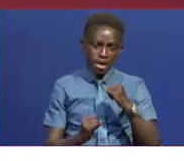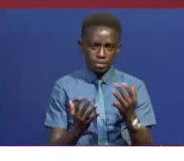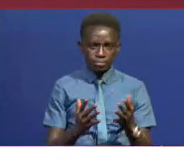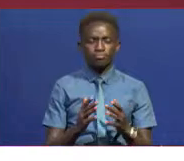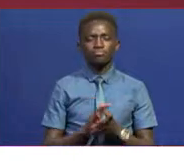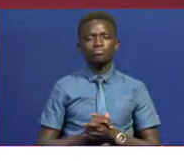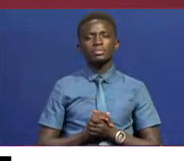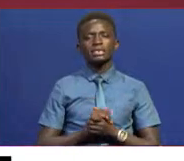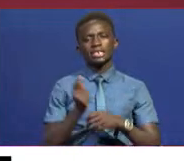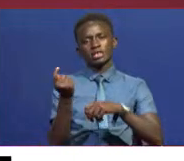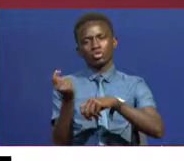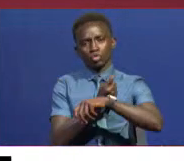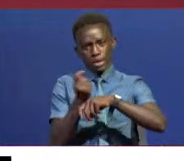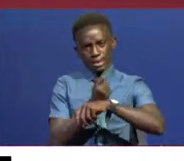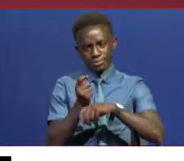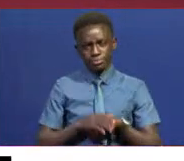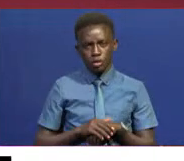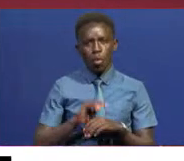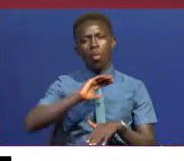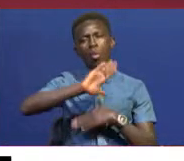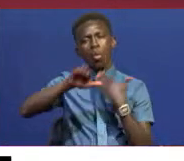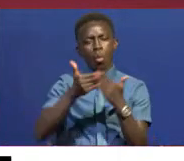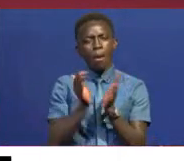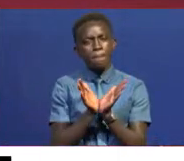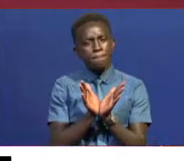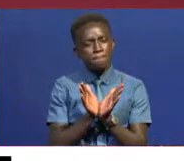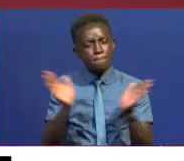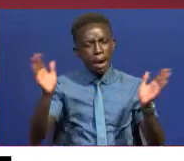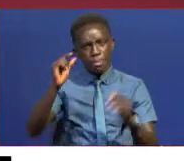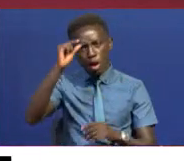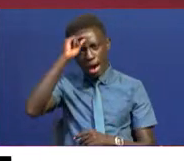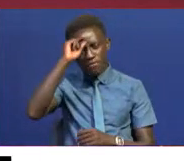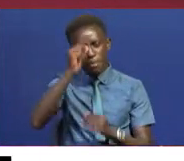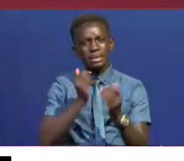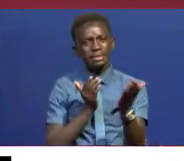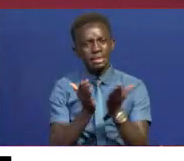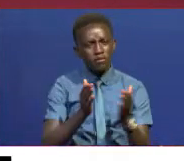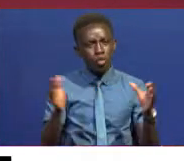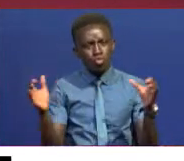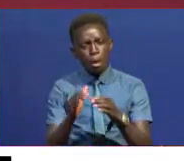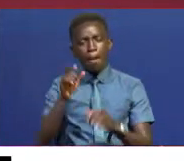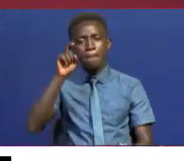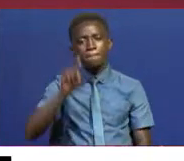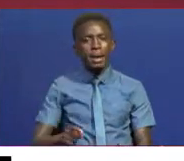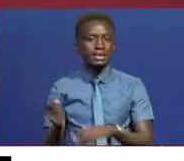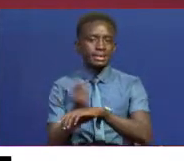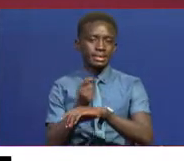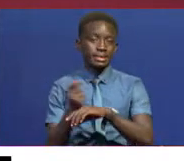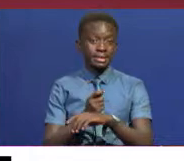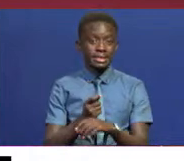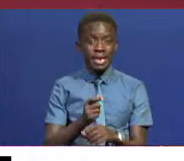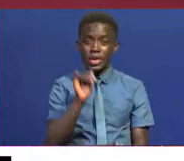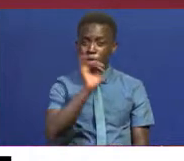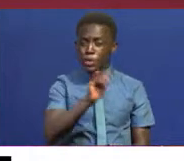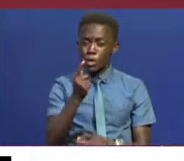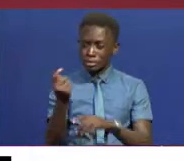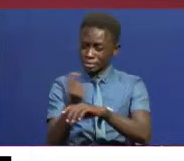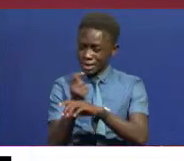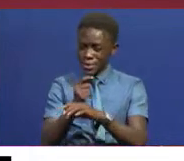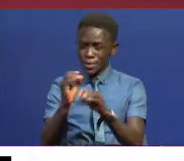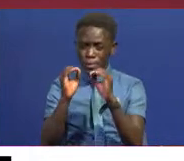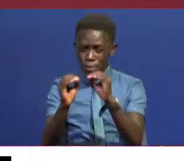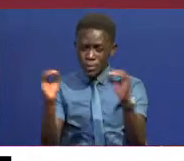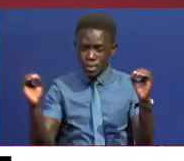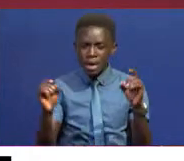training. All public servants must be trained. To have public servants who are not trained is like taking someone from